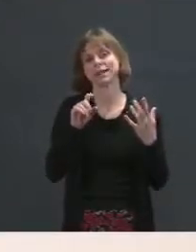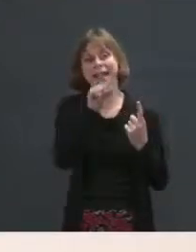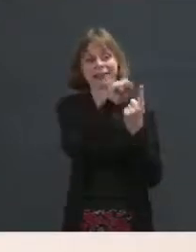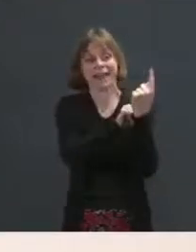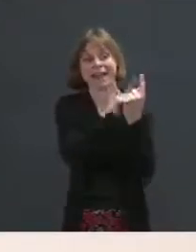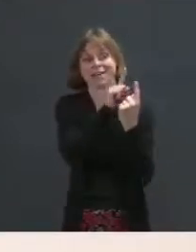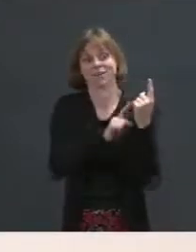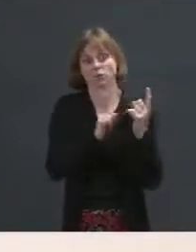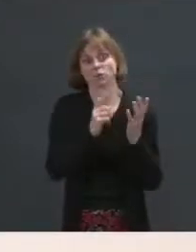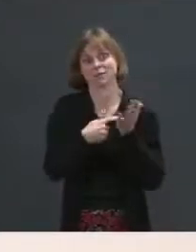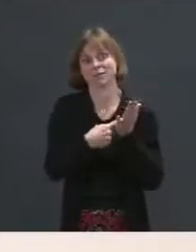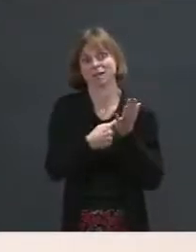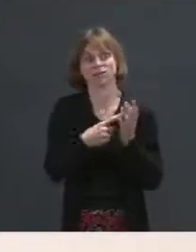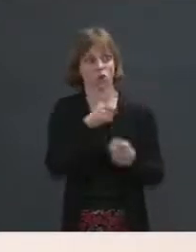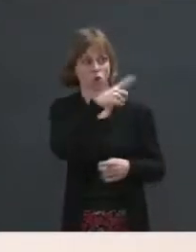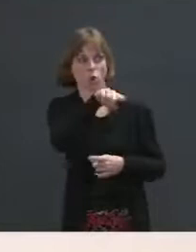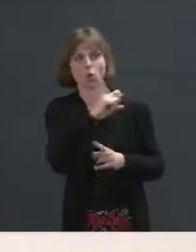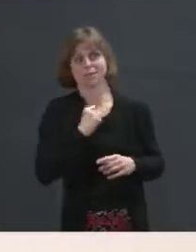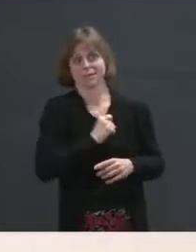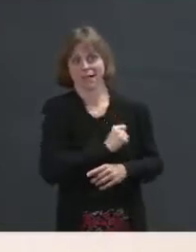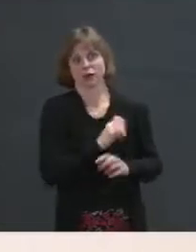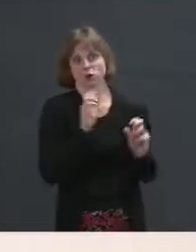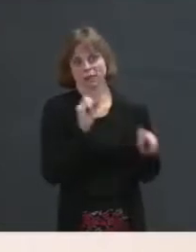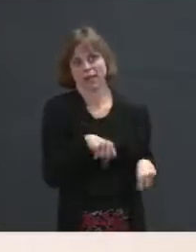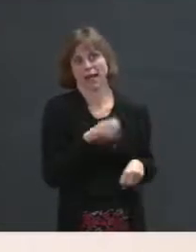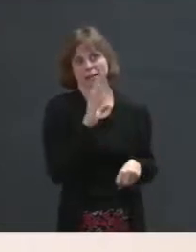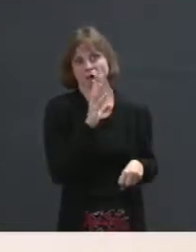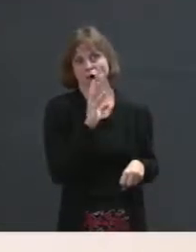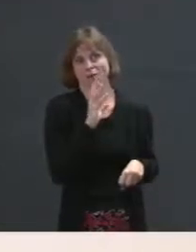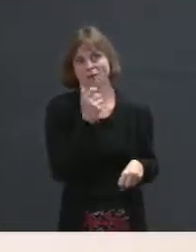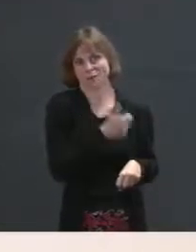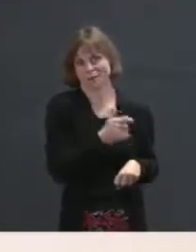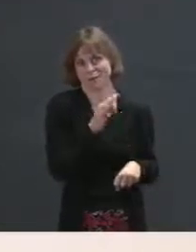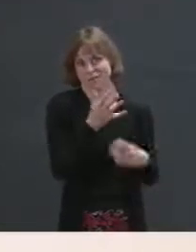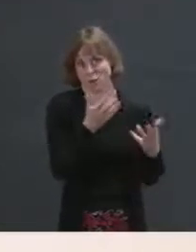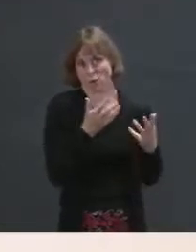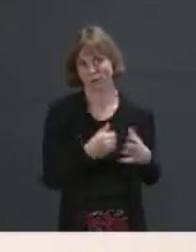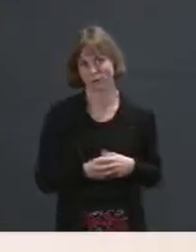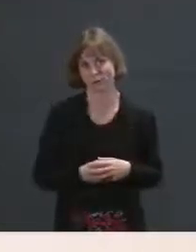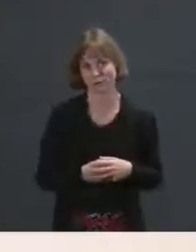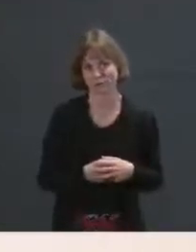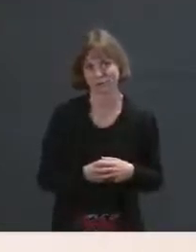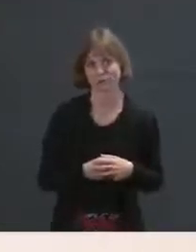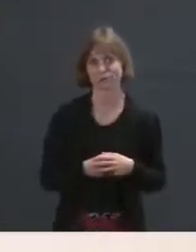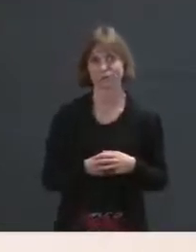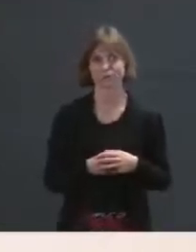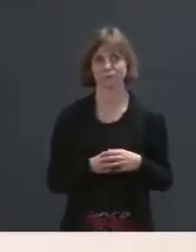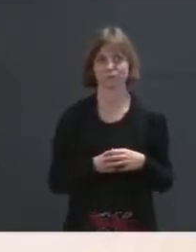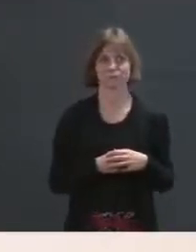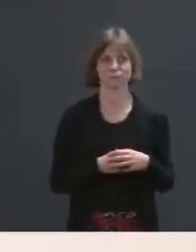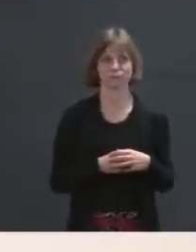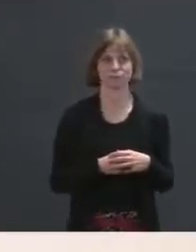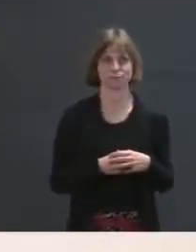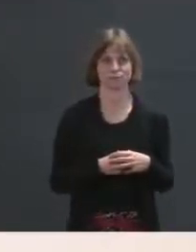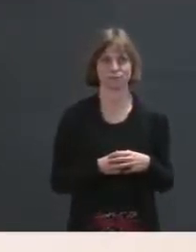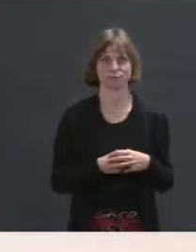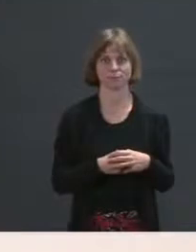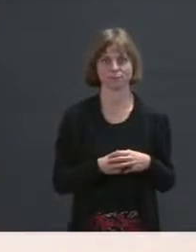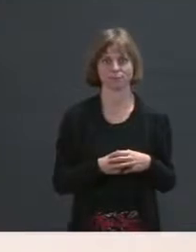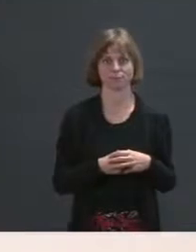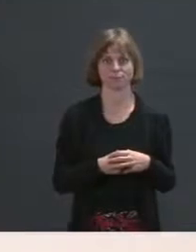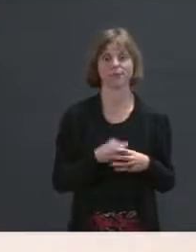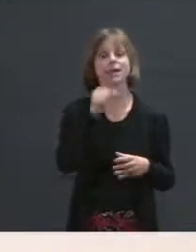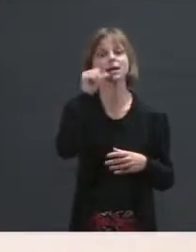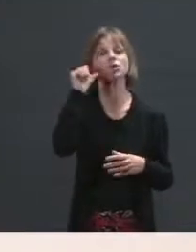speak to our engagement from their platform if they choose to. Go ahead. Thank you, Jen. We spoke yesterday about